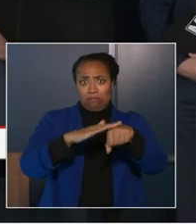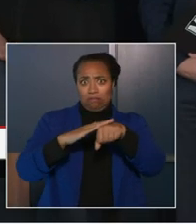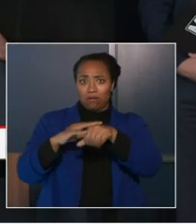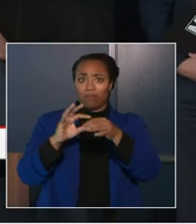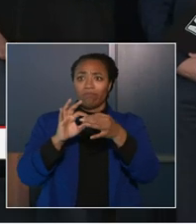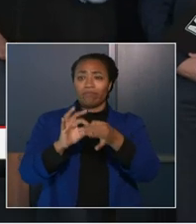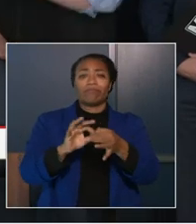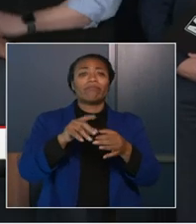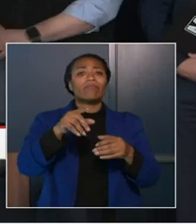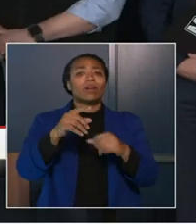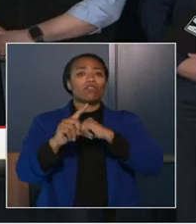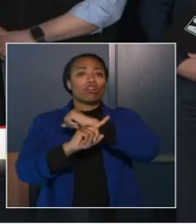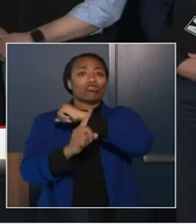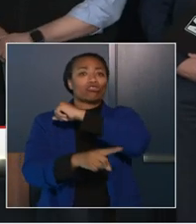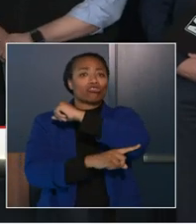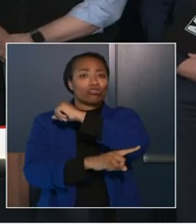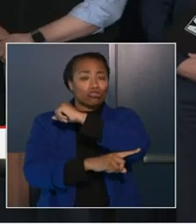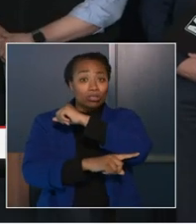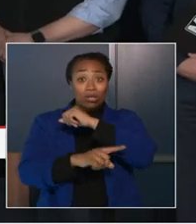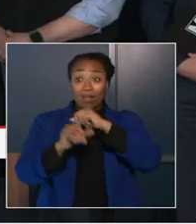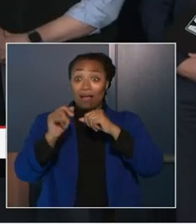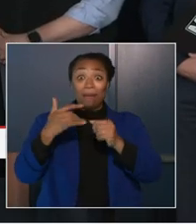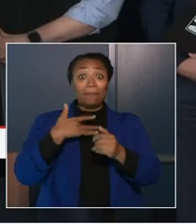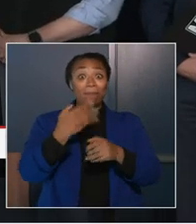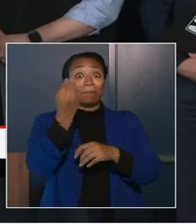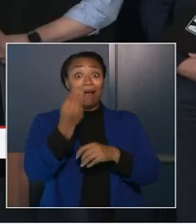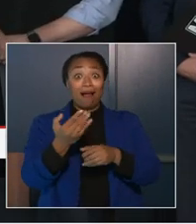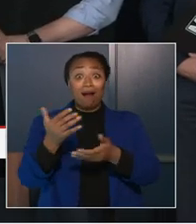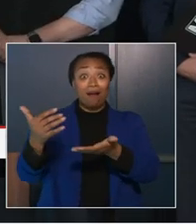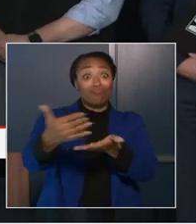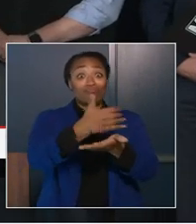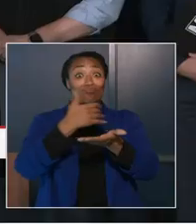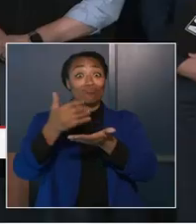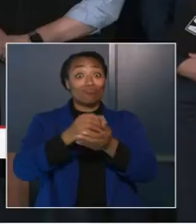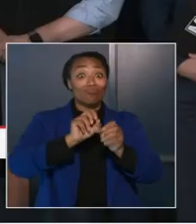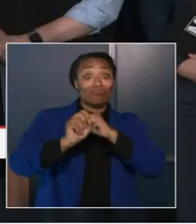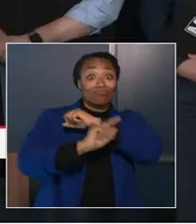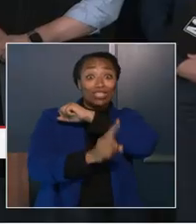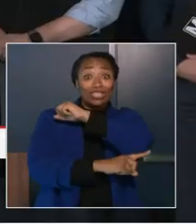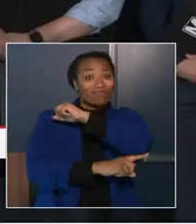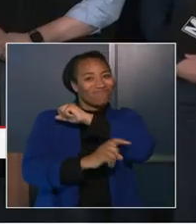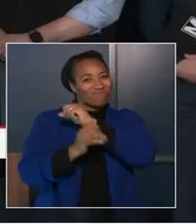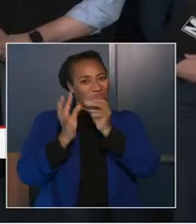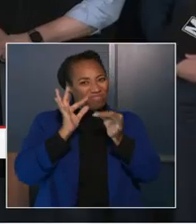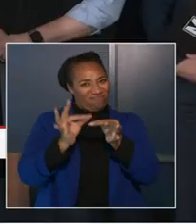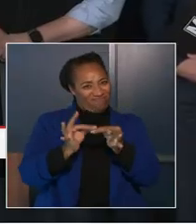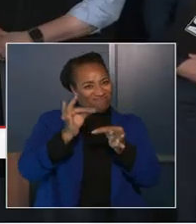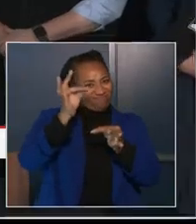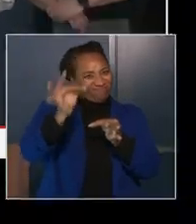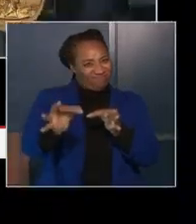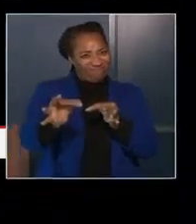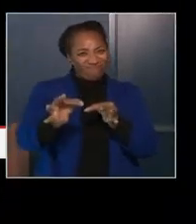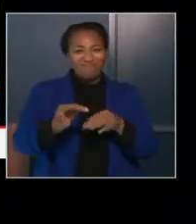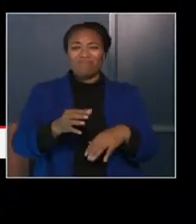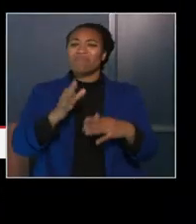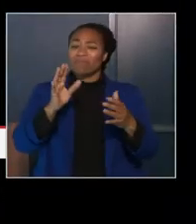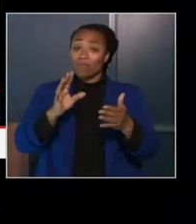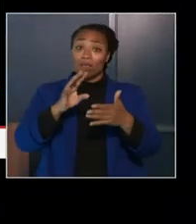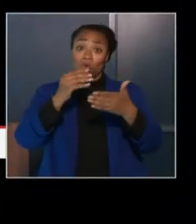will advise neighbors when the normal schedule resumes. With that, I want to turn to Director